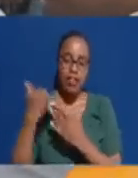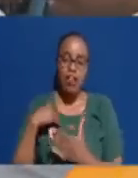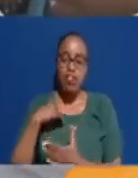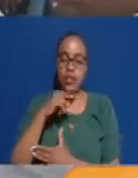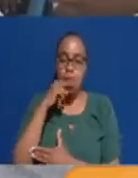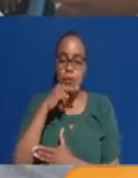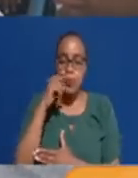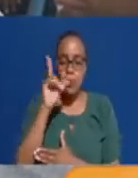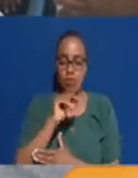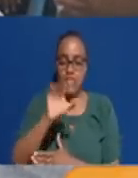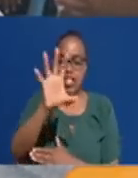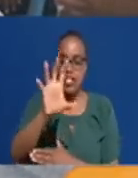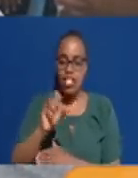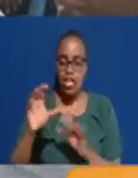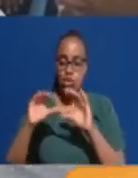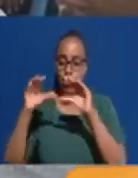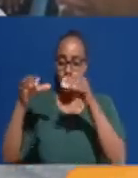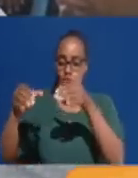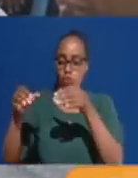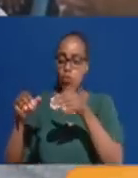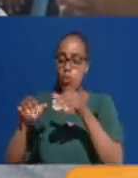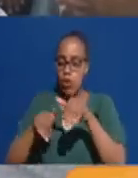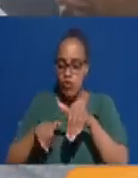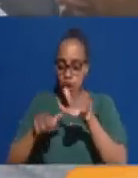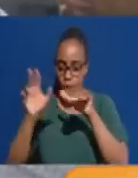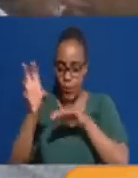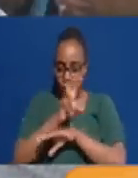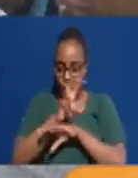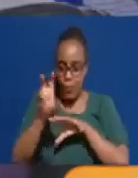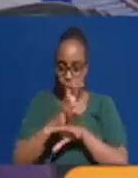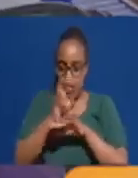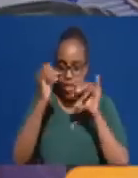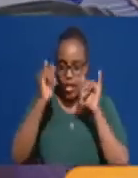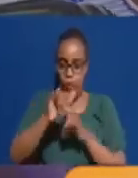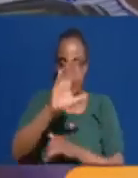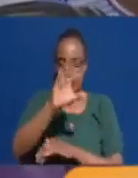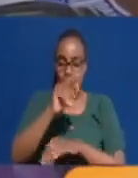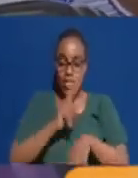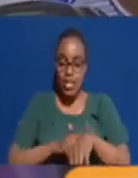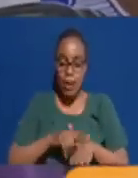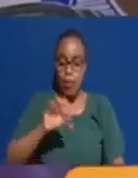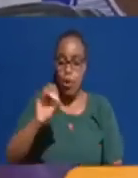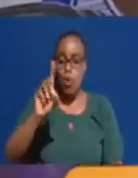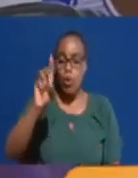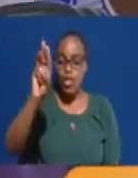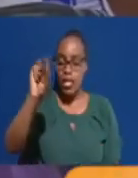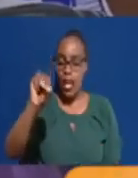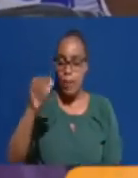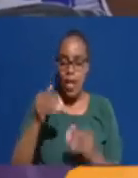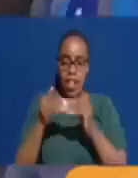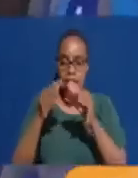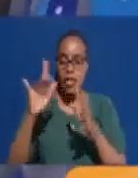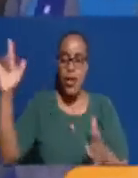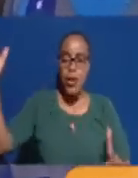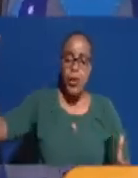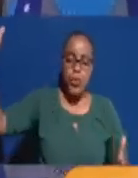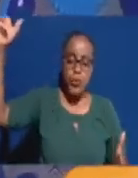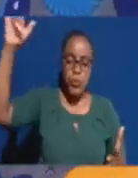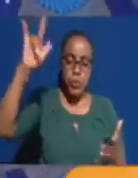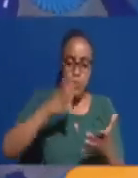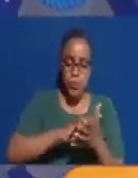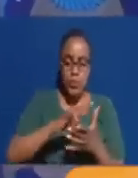shadow cabinet that will oversight President Ruto's new cabinet as soon as ODM leader Raila Odinga jets back into the